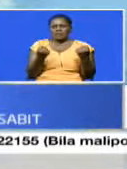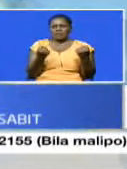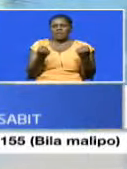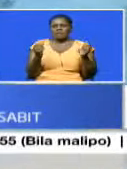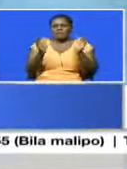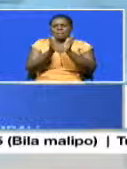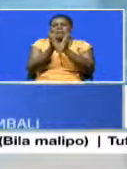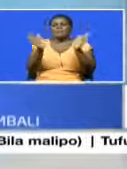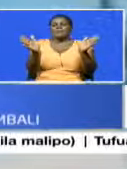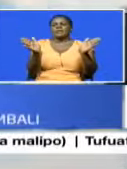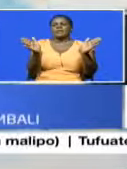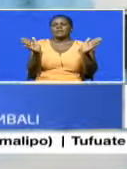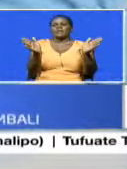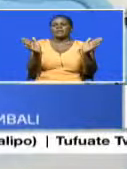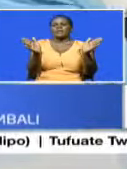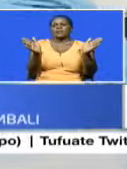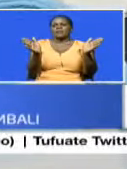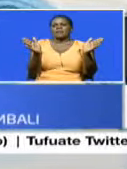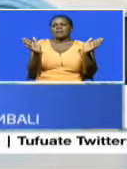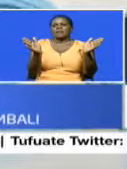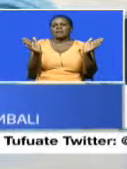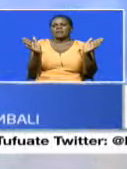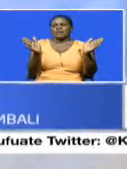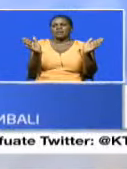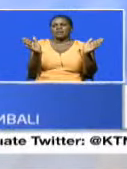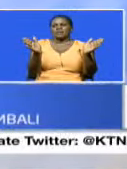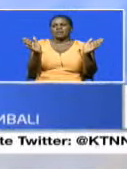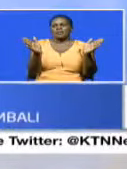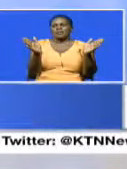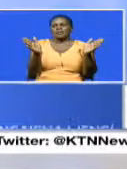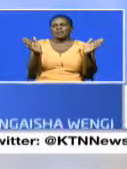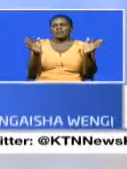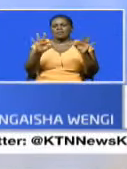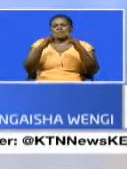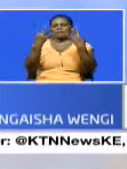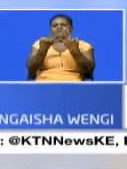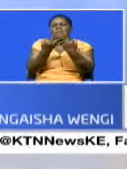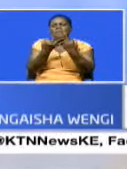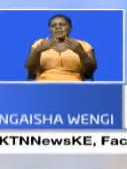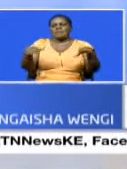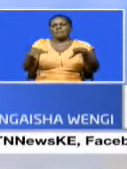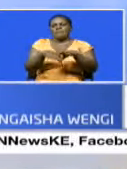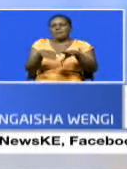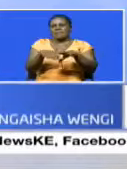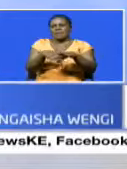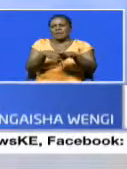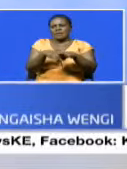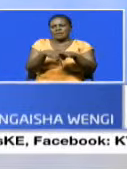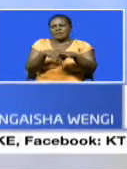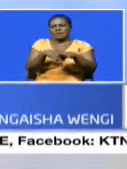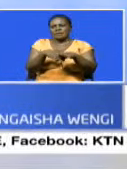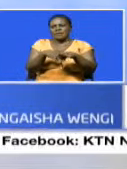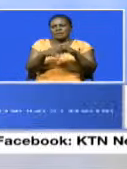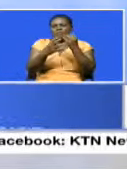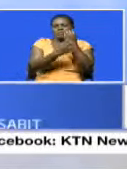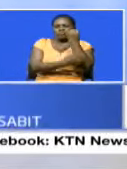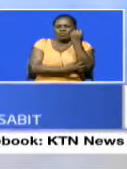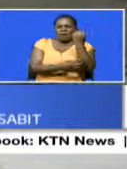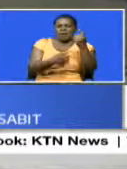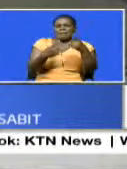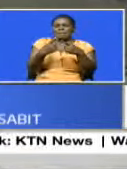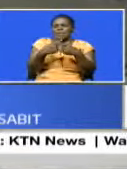citizens, such that instead of family members getting impoverished just because a family